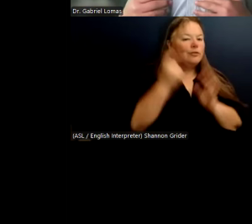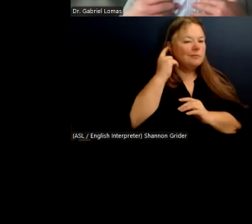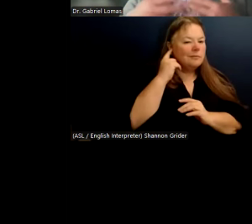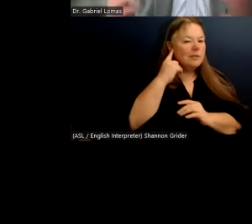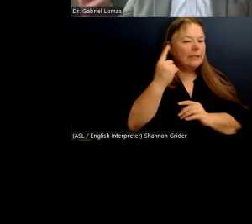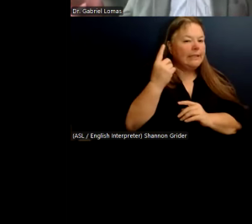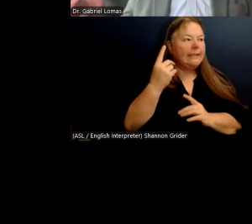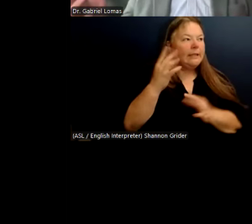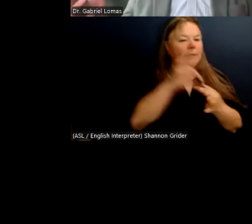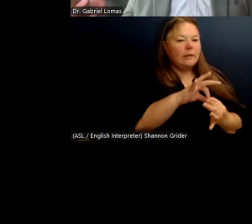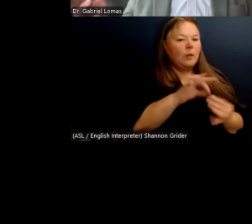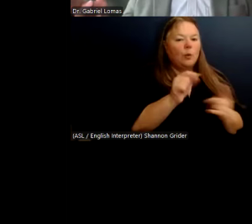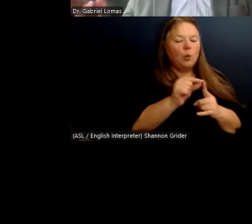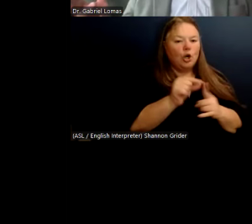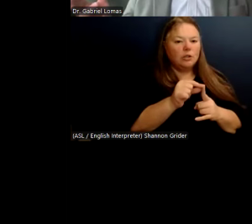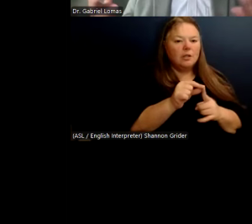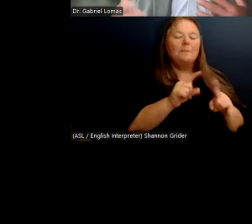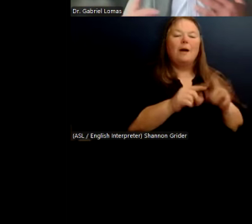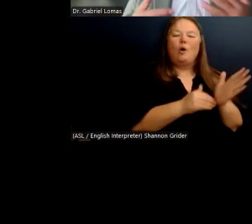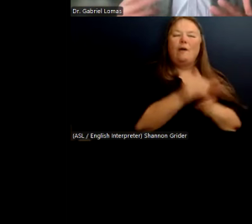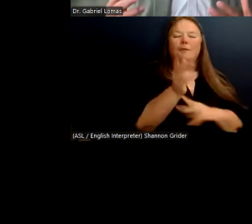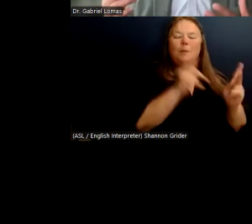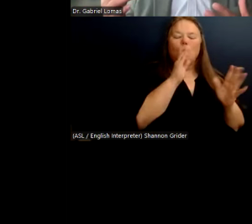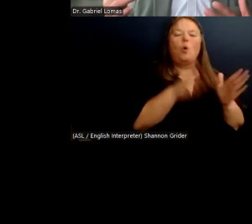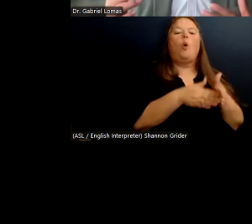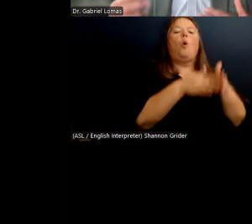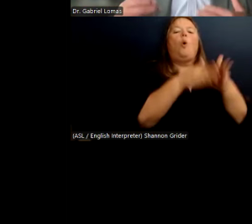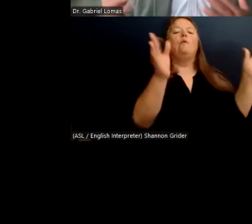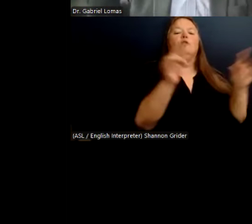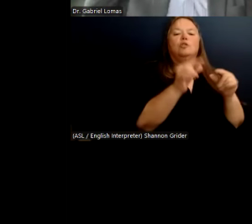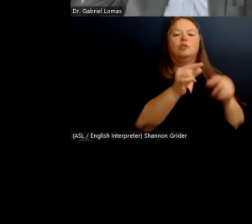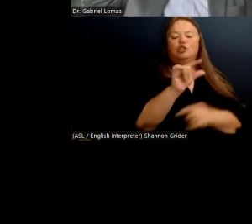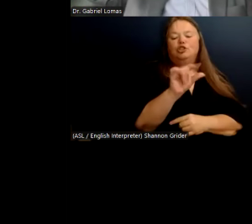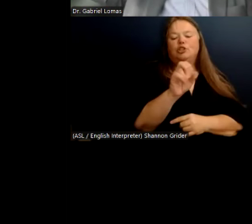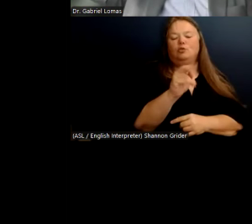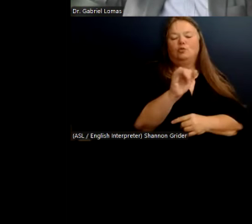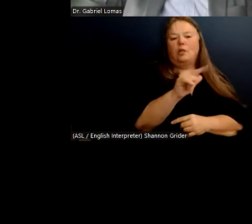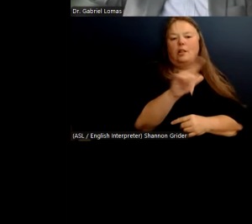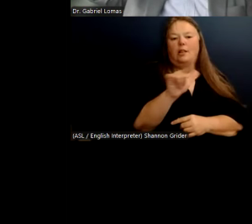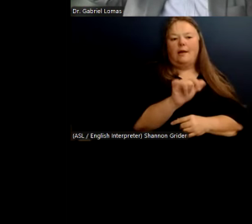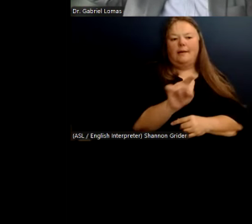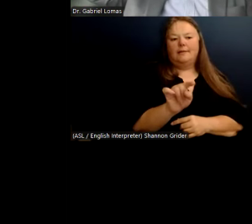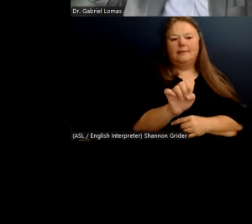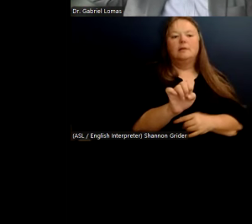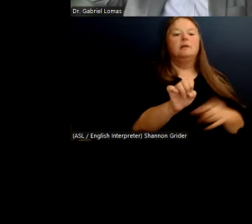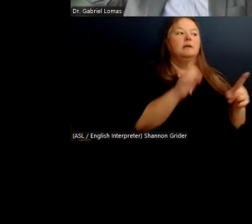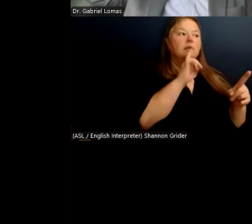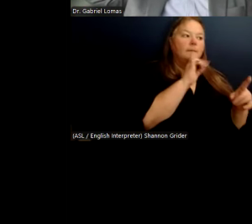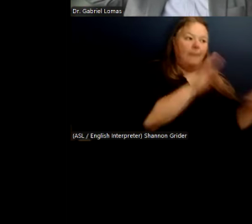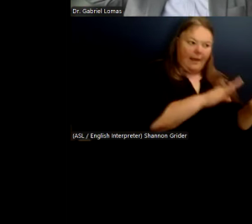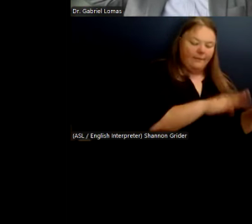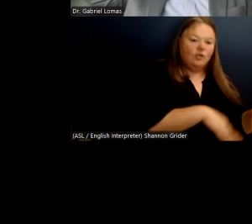an overgeneralization sometimes where people don't understand deafness and they will relate some of the problem behavior to hearing